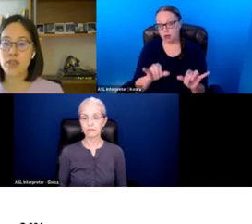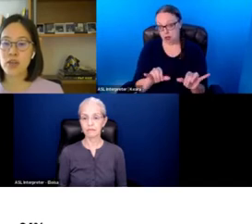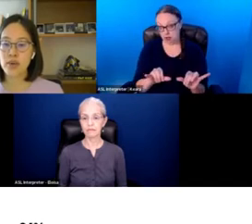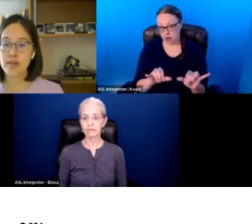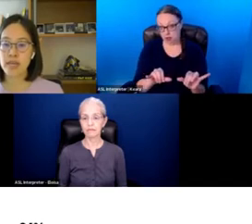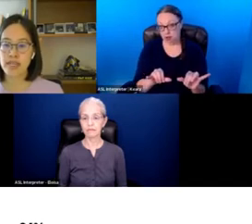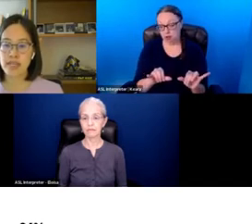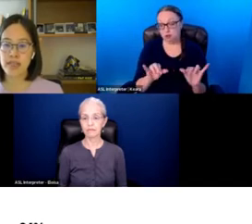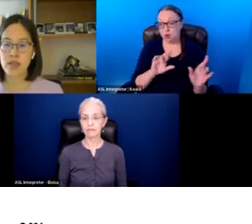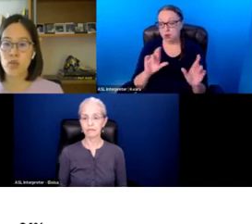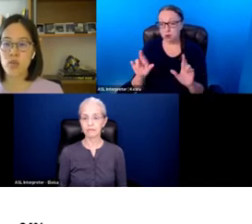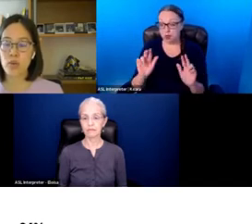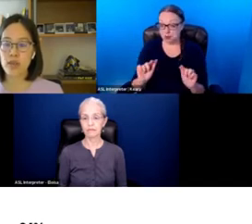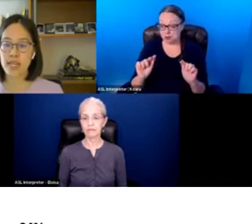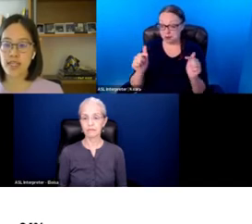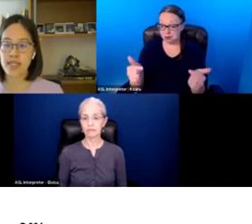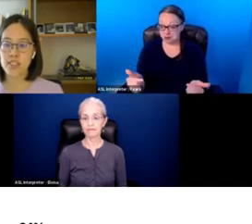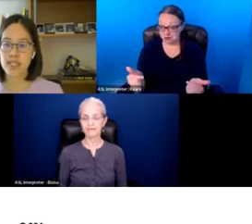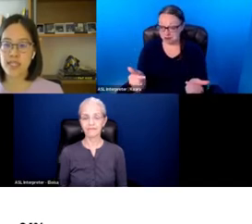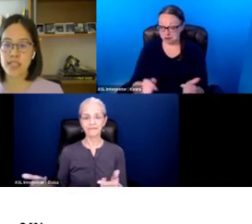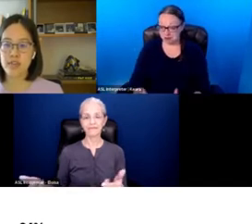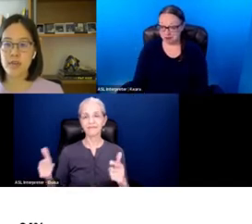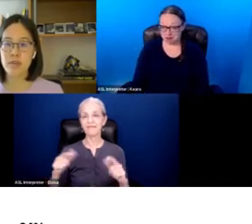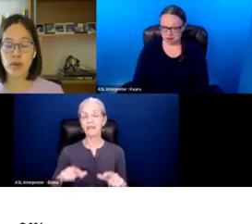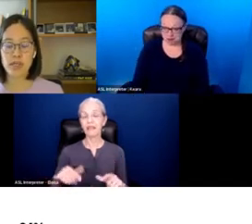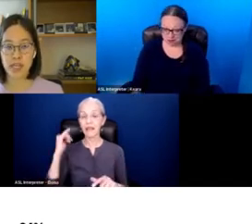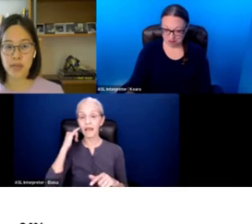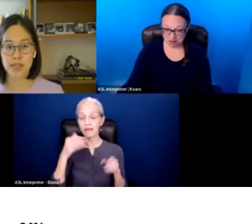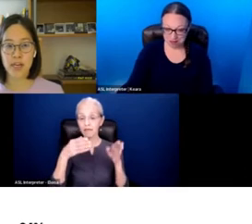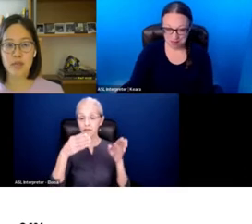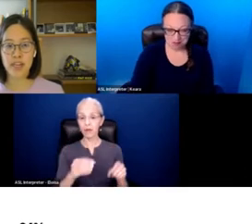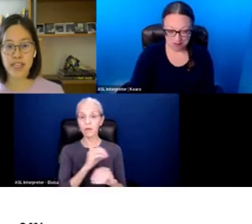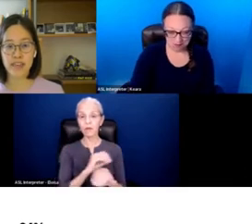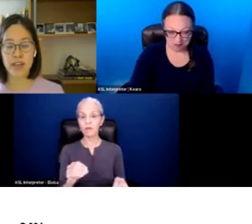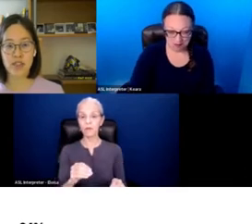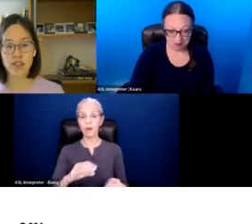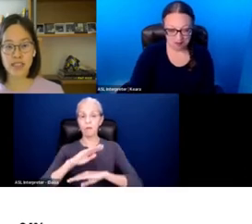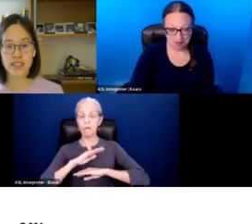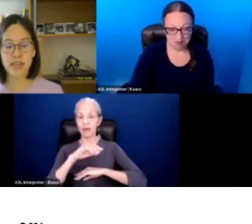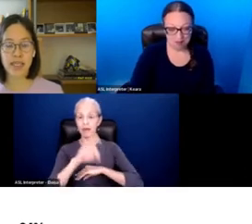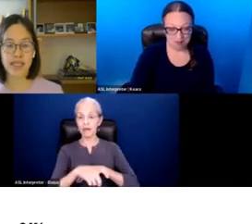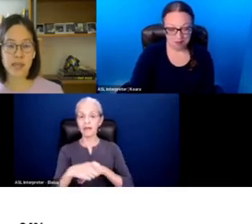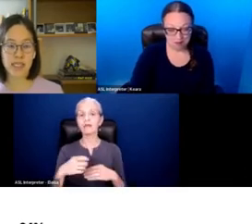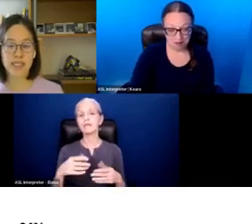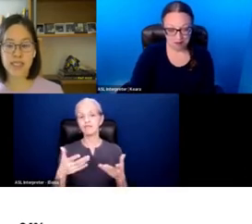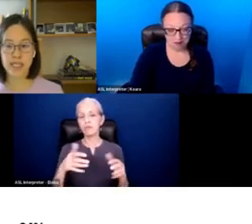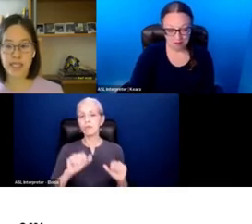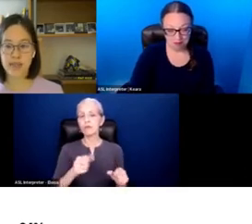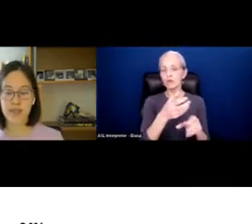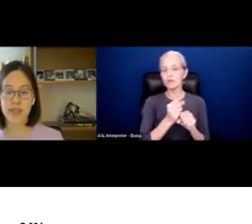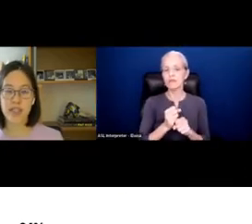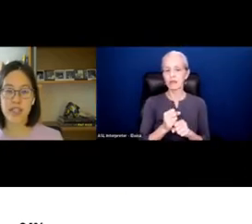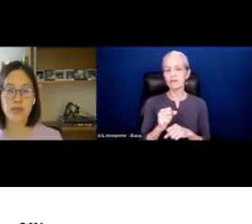Individuals with no unmet need were more likely to receive both types of preventative care services that we examined in the